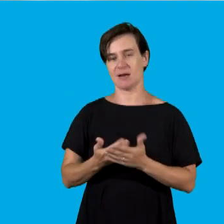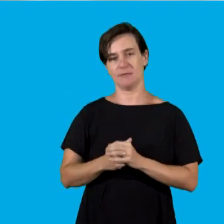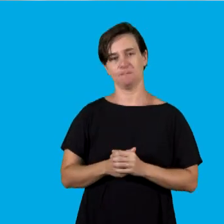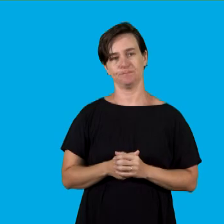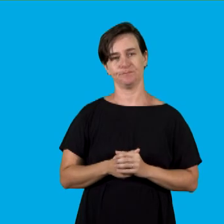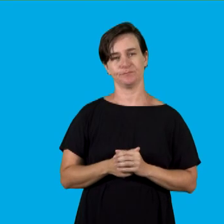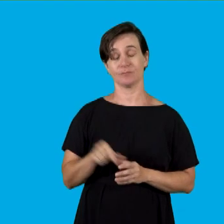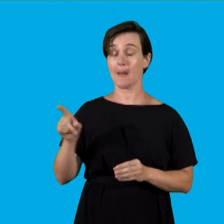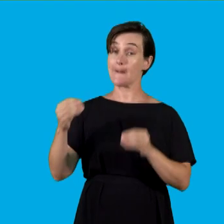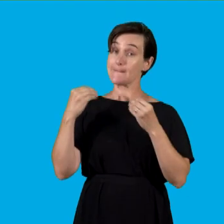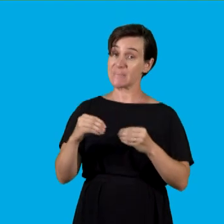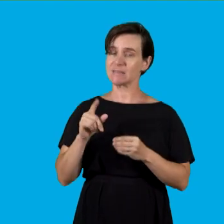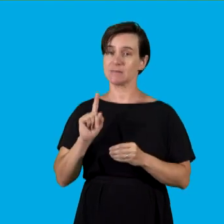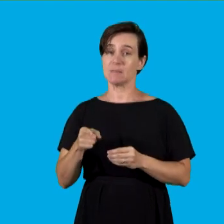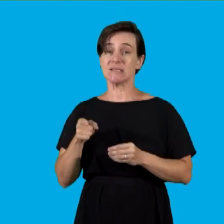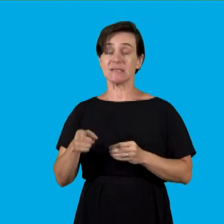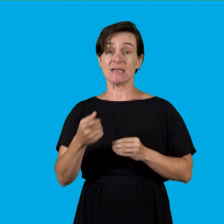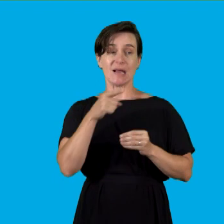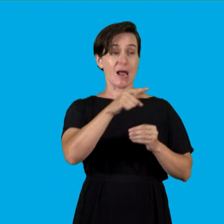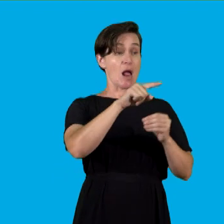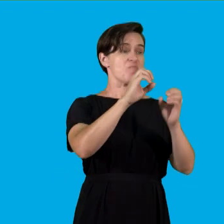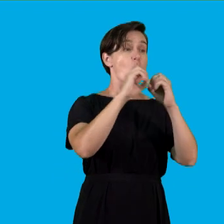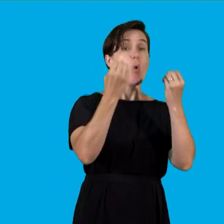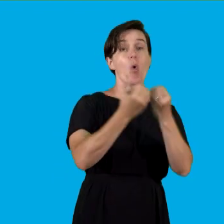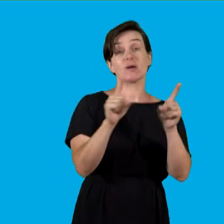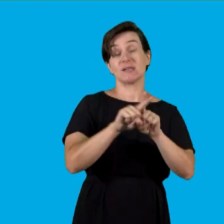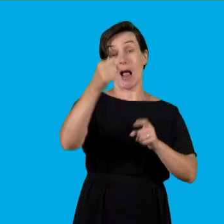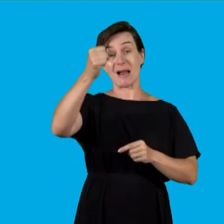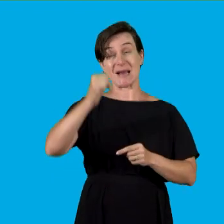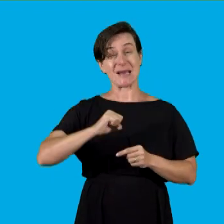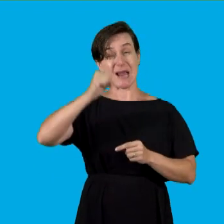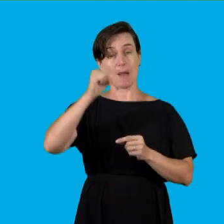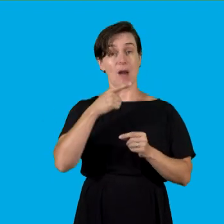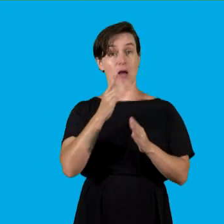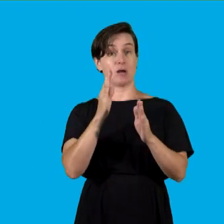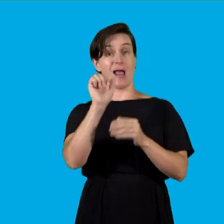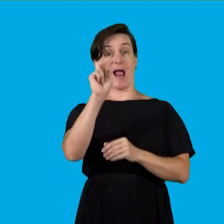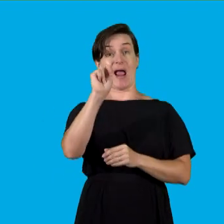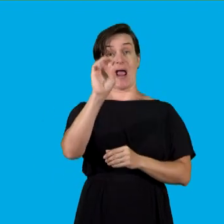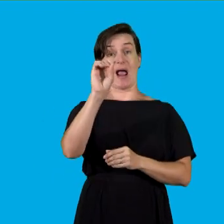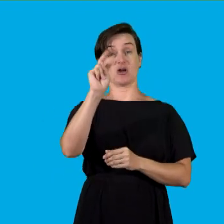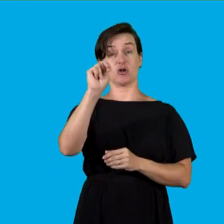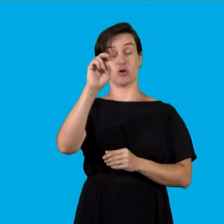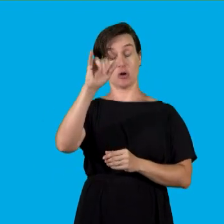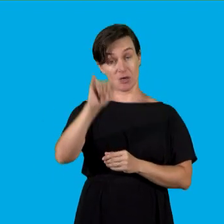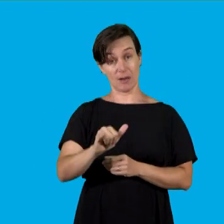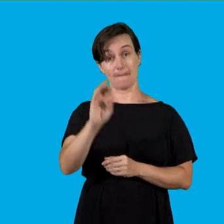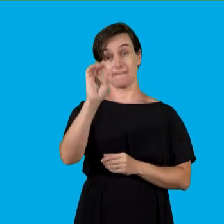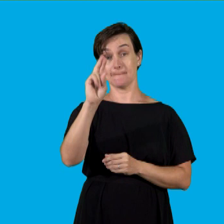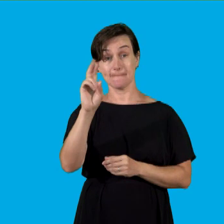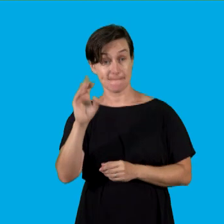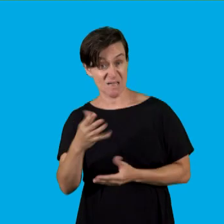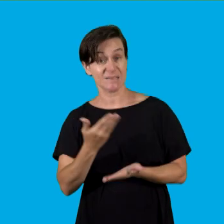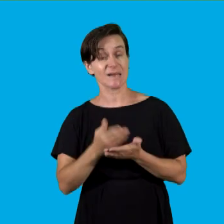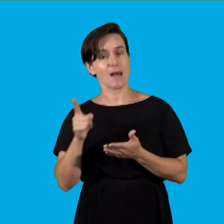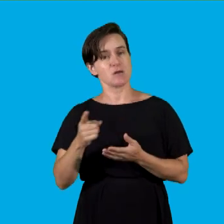Businesses must make use of organizations such as Gamblers Anonymous and National Council on Problem Gambling